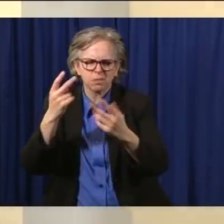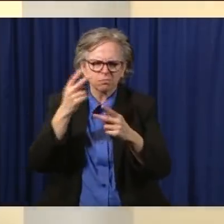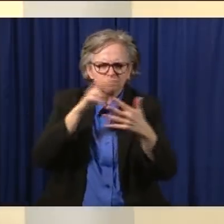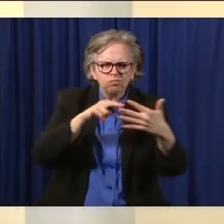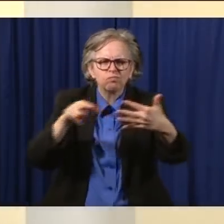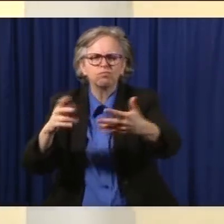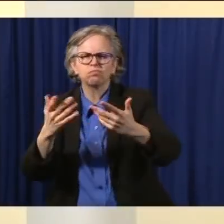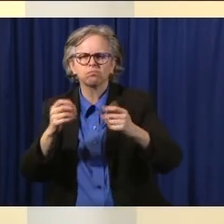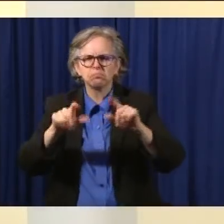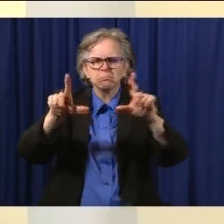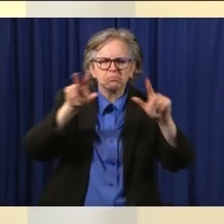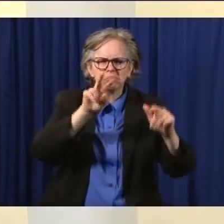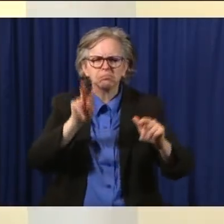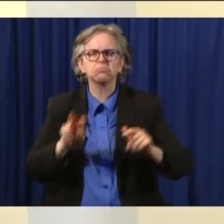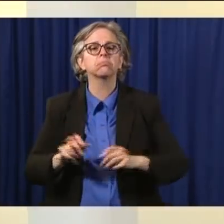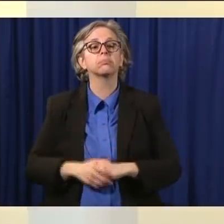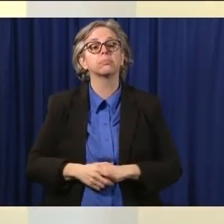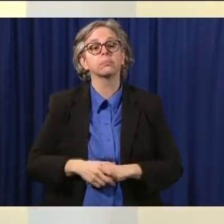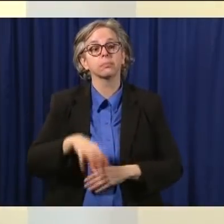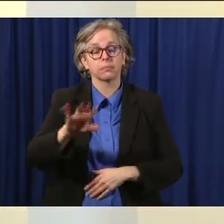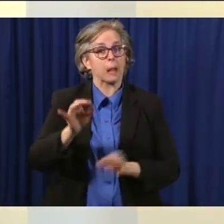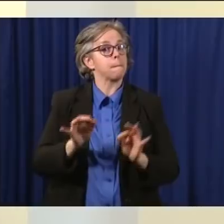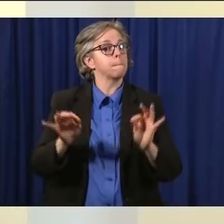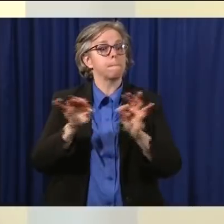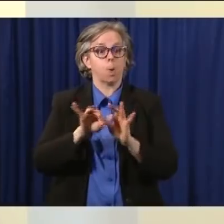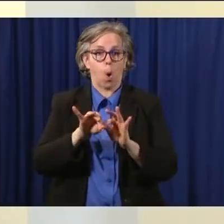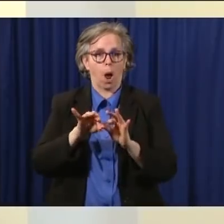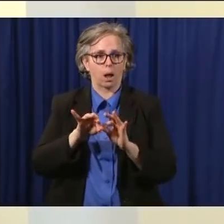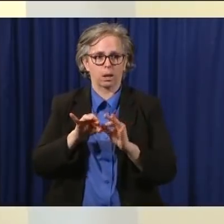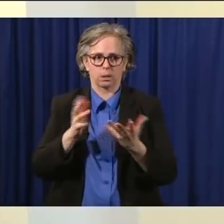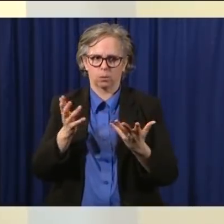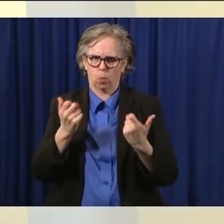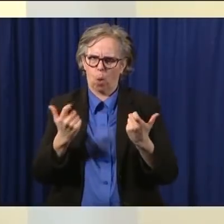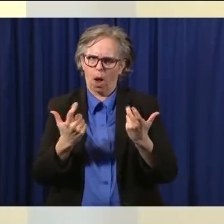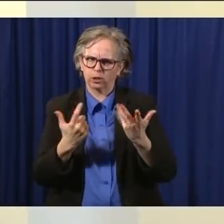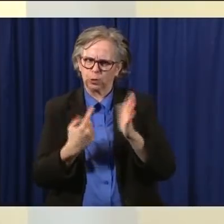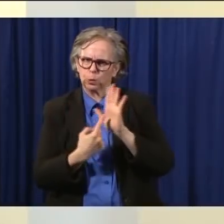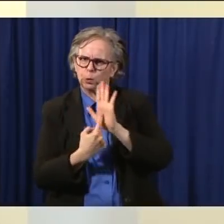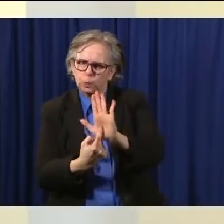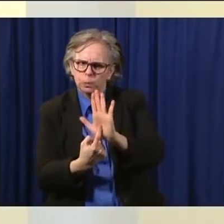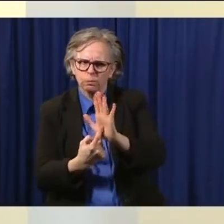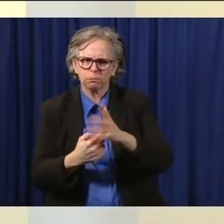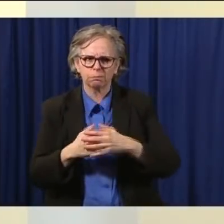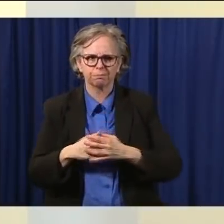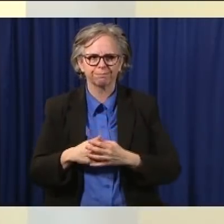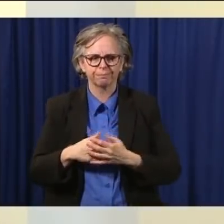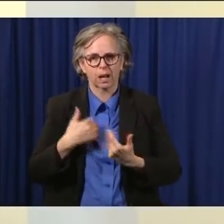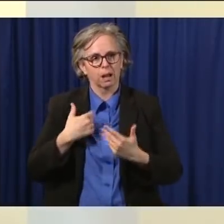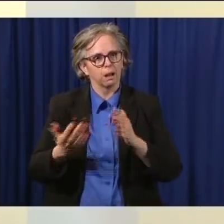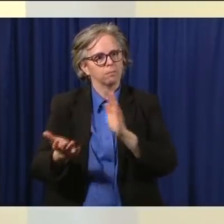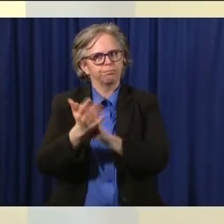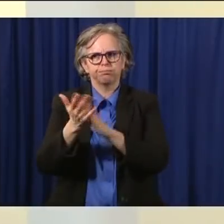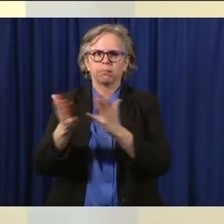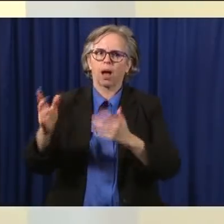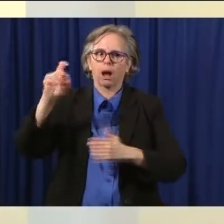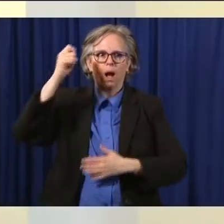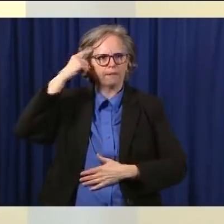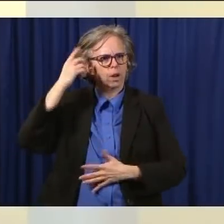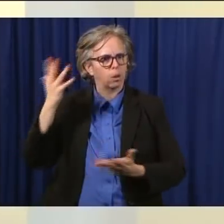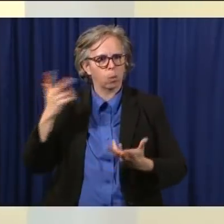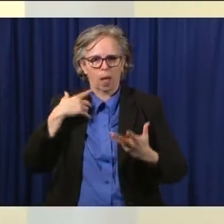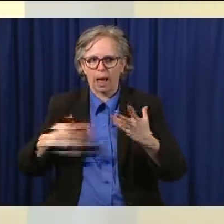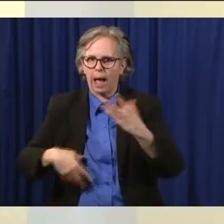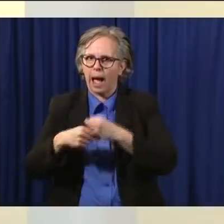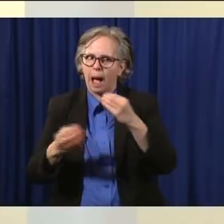we're sharing today, and I just want to give a shout out. The governor's going to share a lot more with you, but this is work on issues